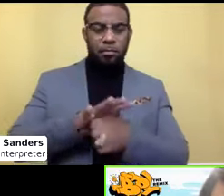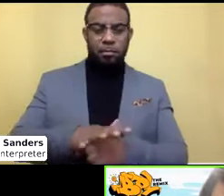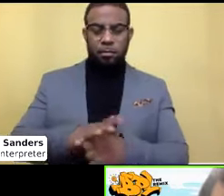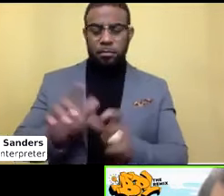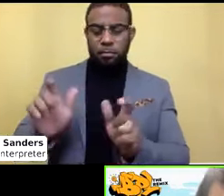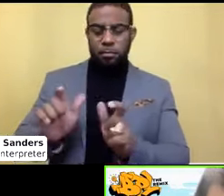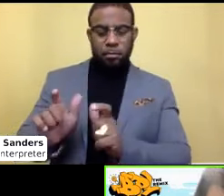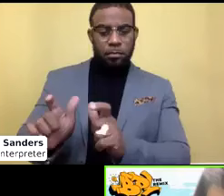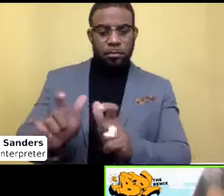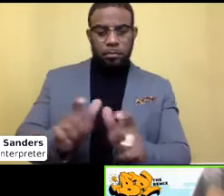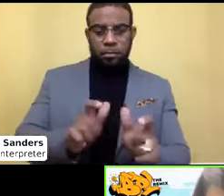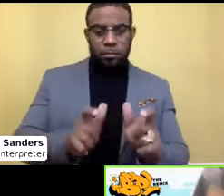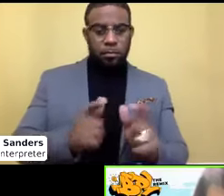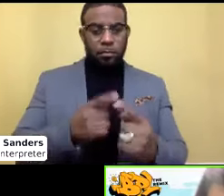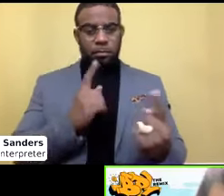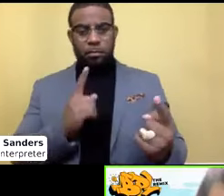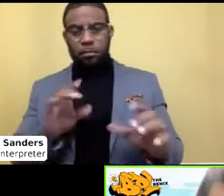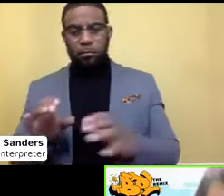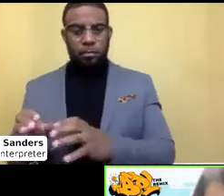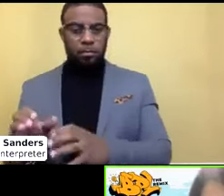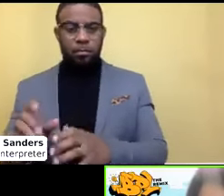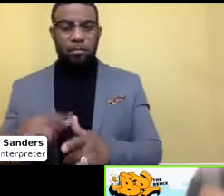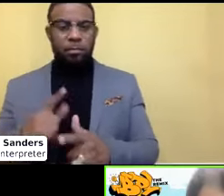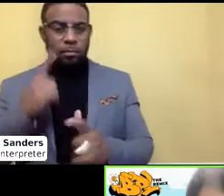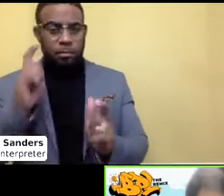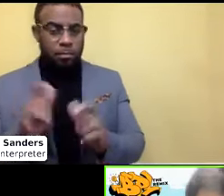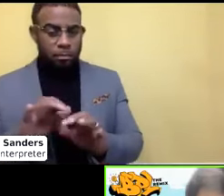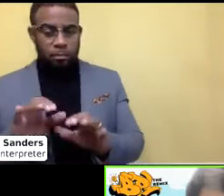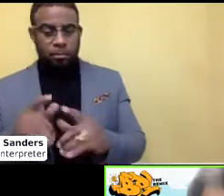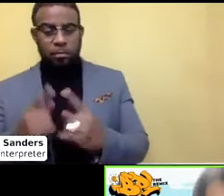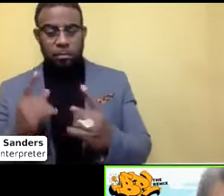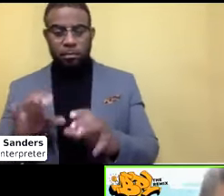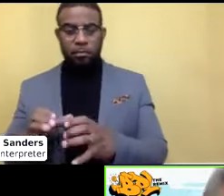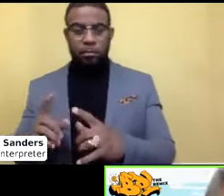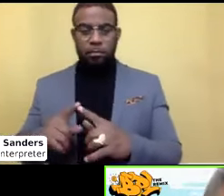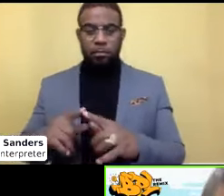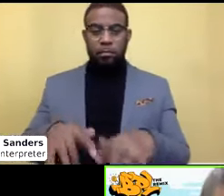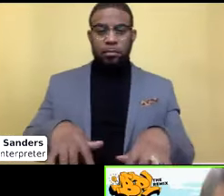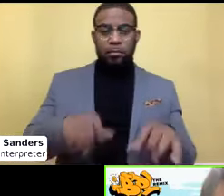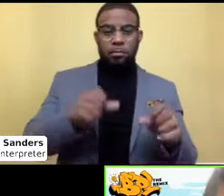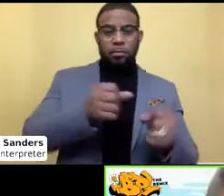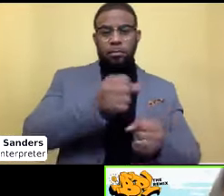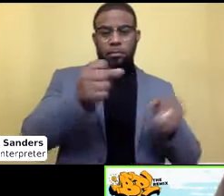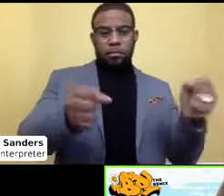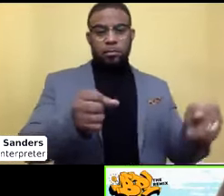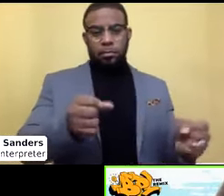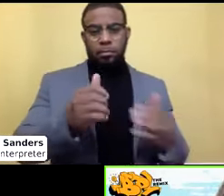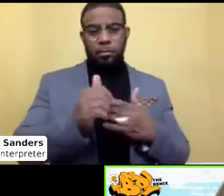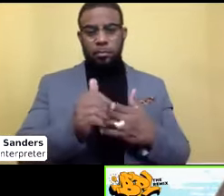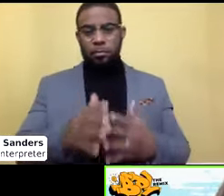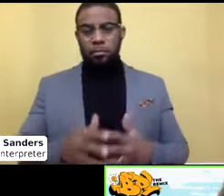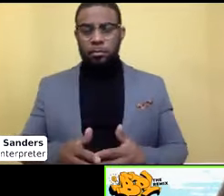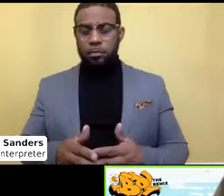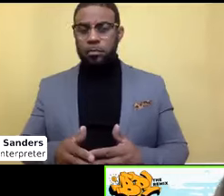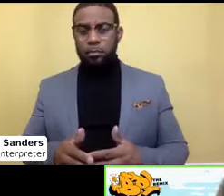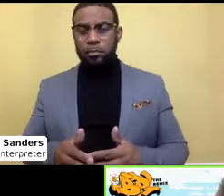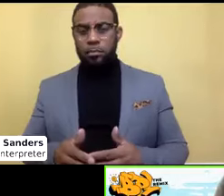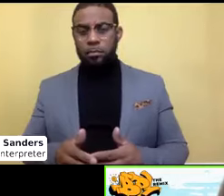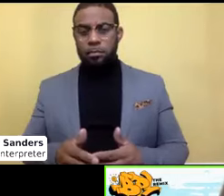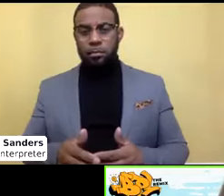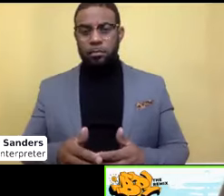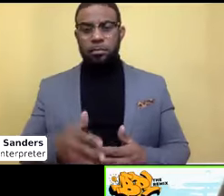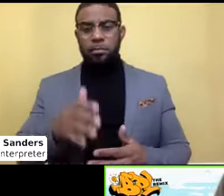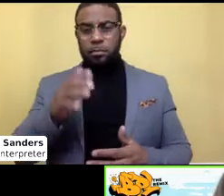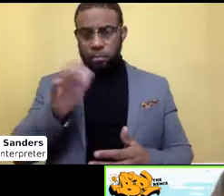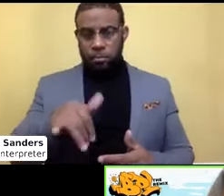small opposition groups than for small opposition groups to depose the leadership. And that